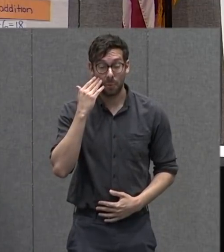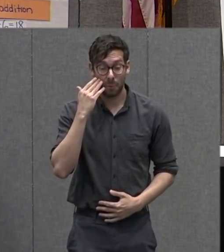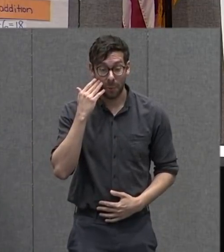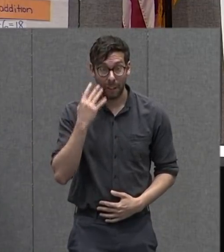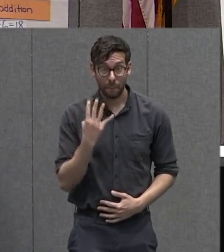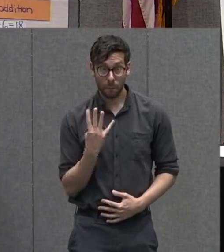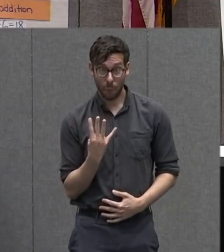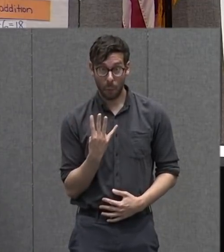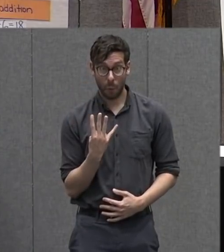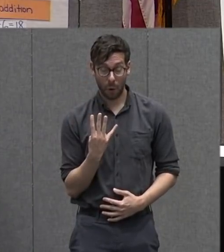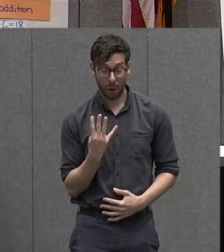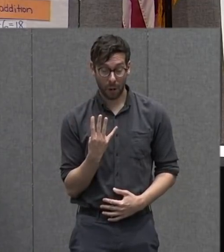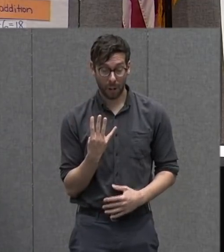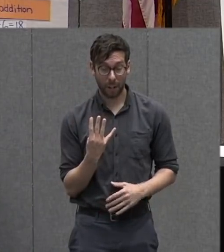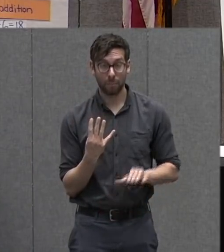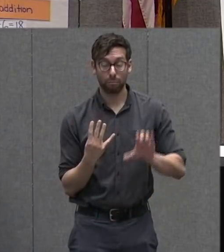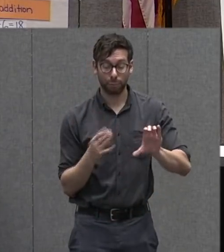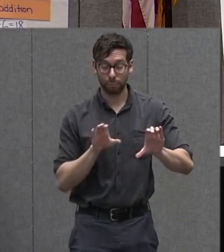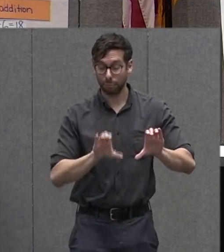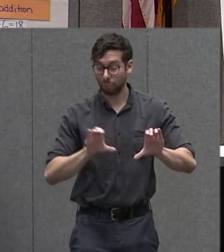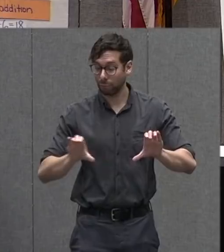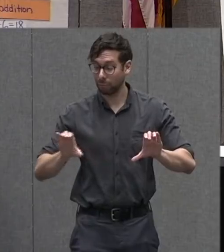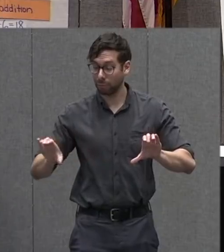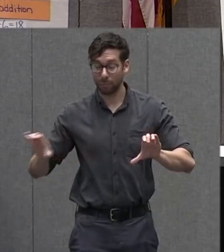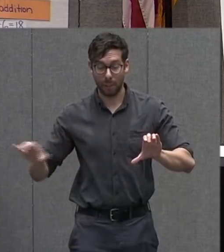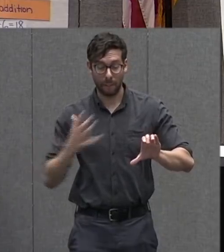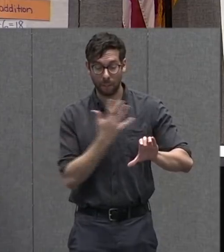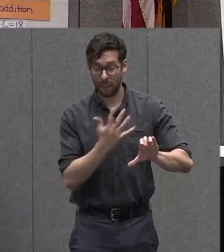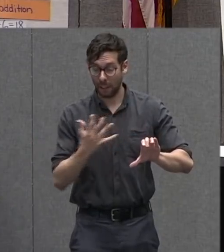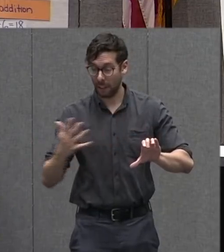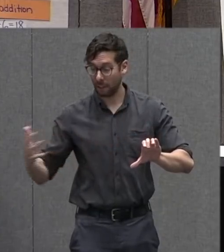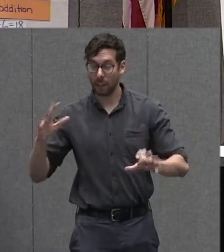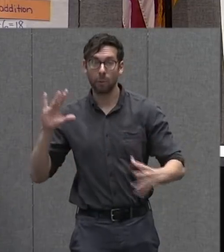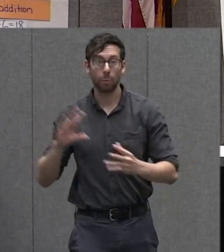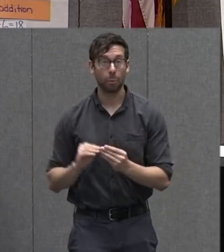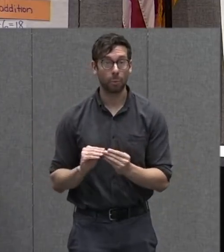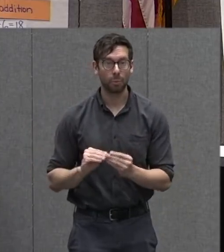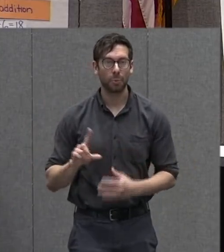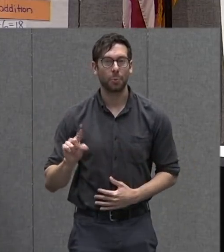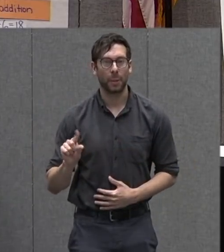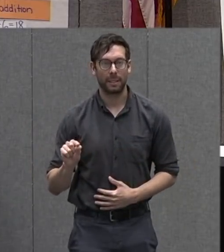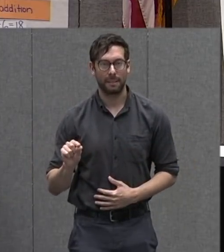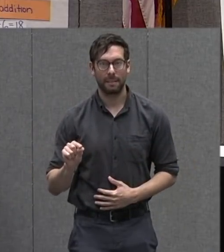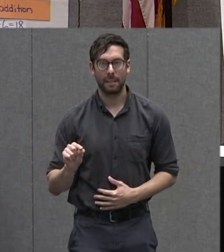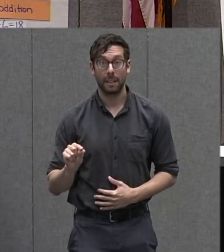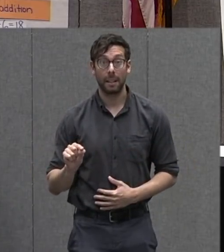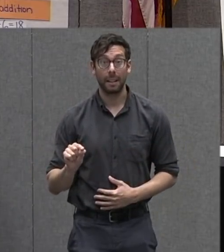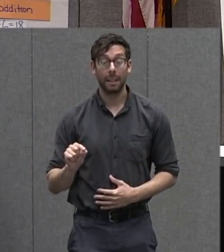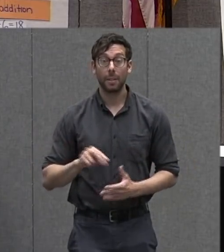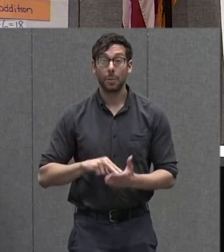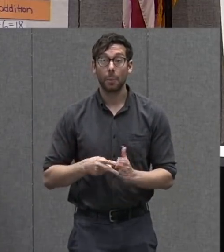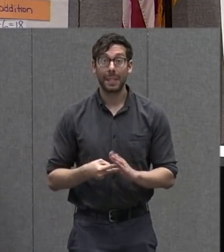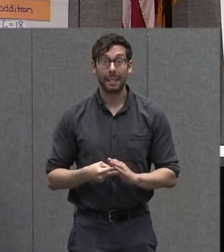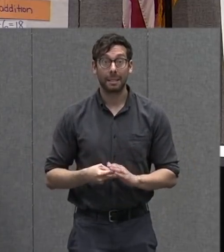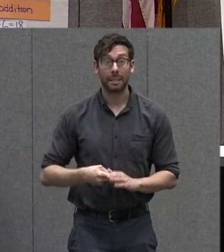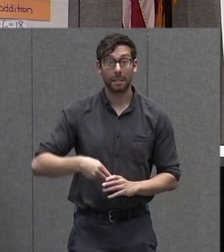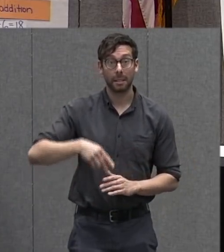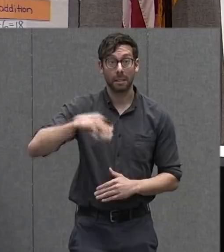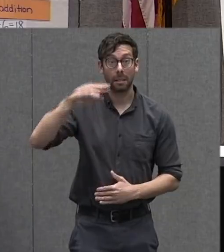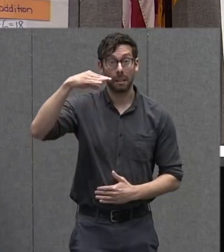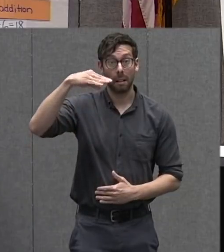could combine all 4 of these together to make one big group. So we could add 20